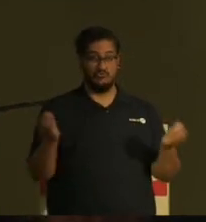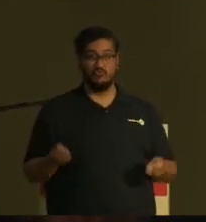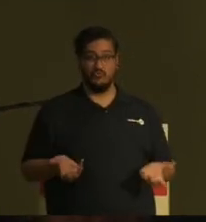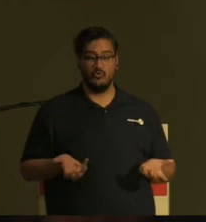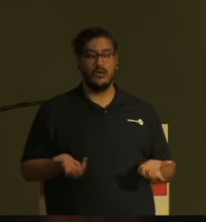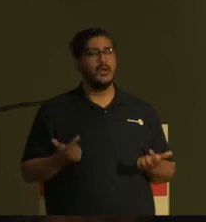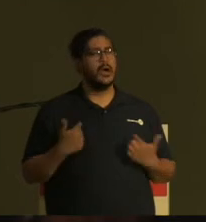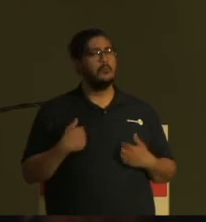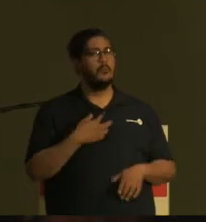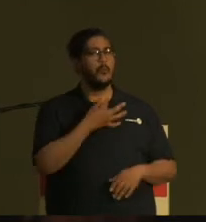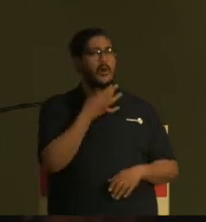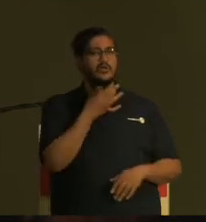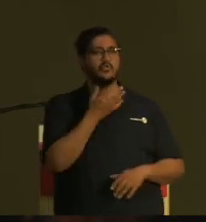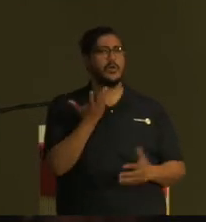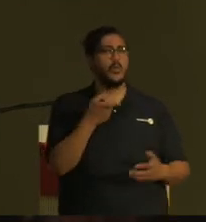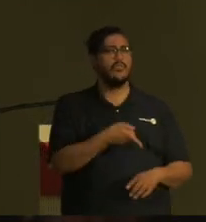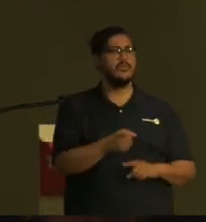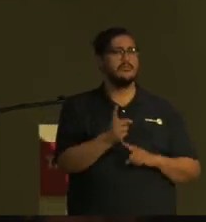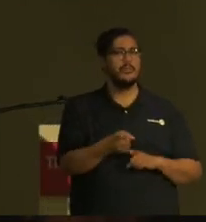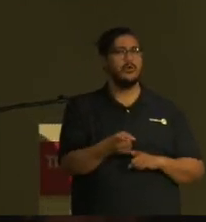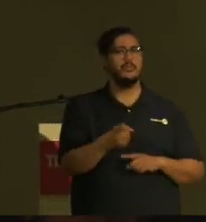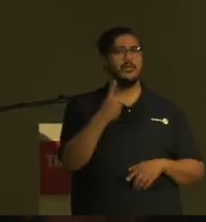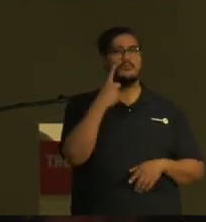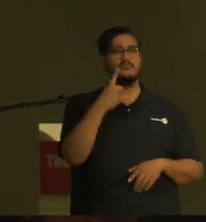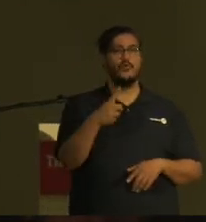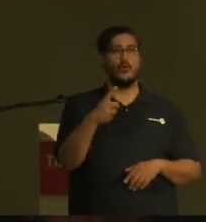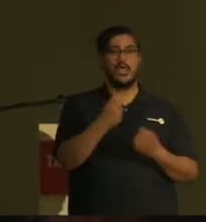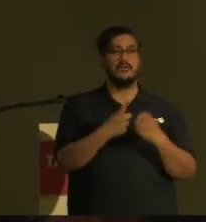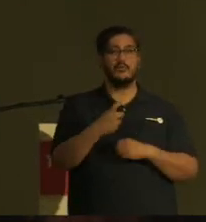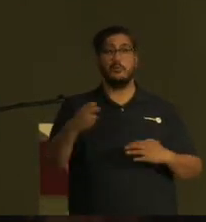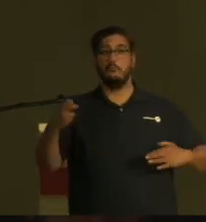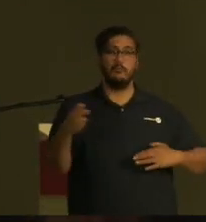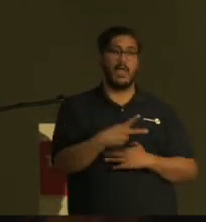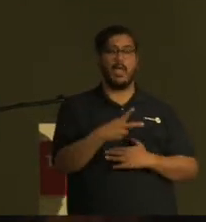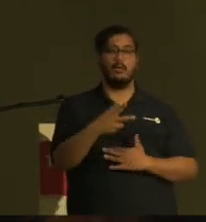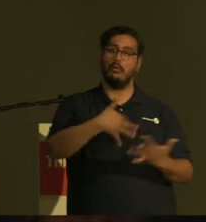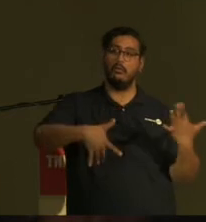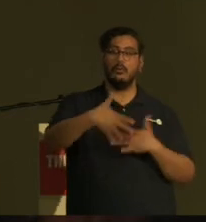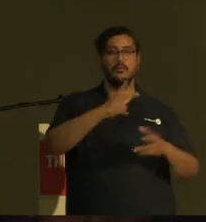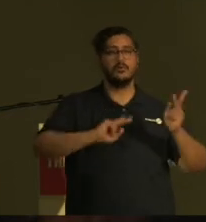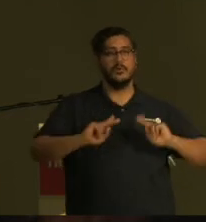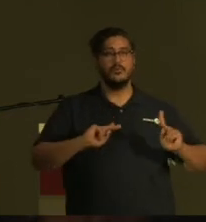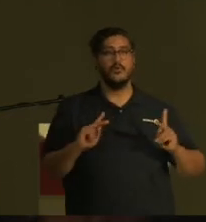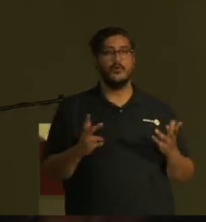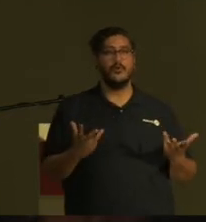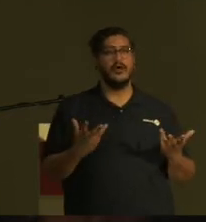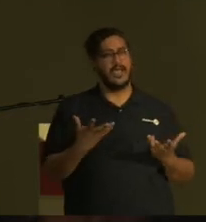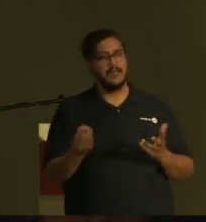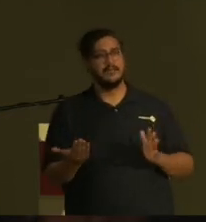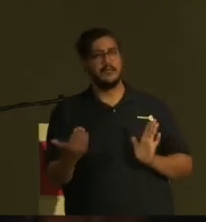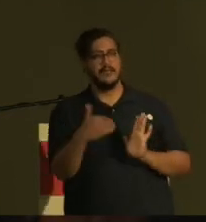wondering what this moment of coming back in touch with people and again being